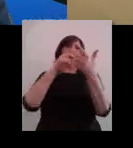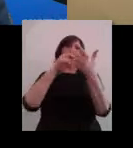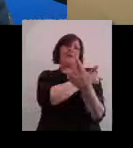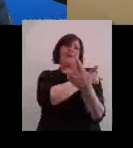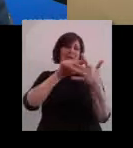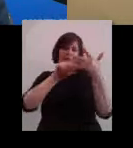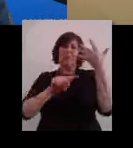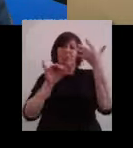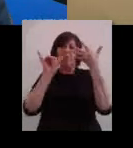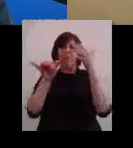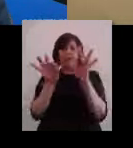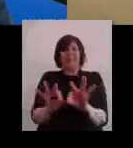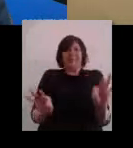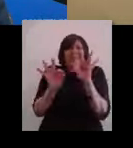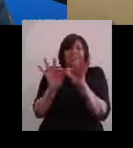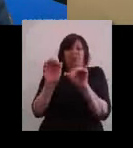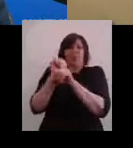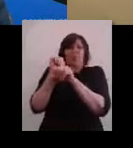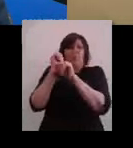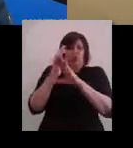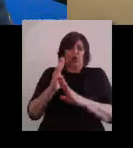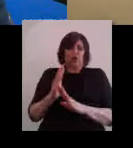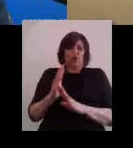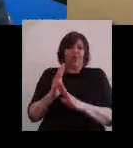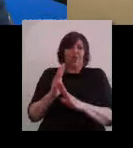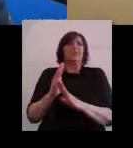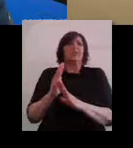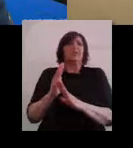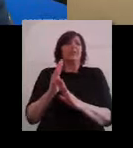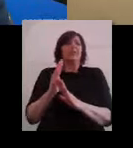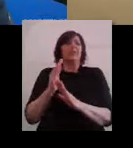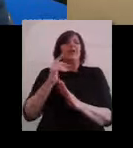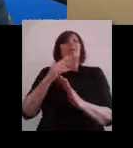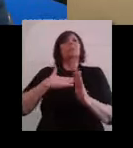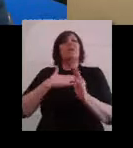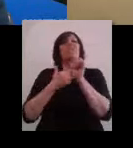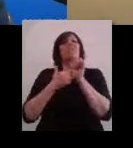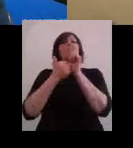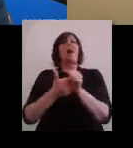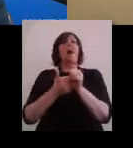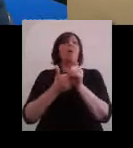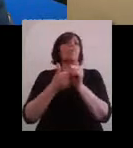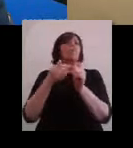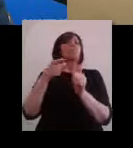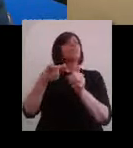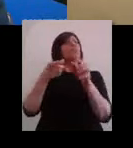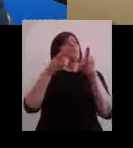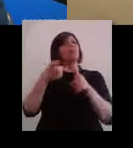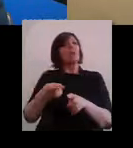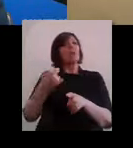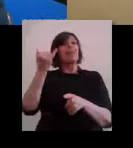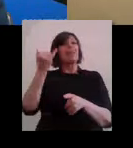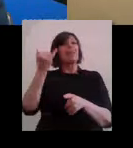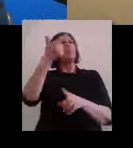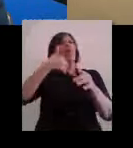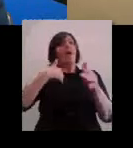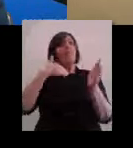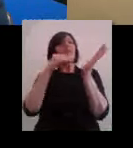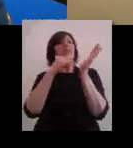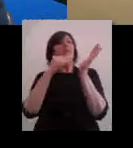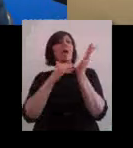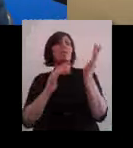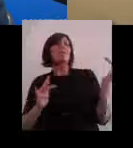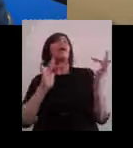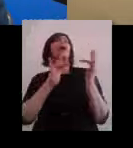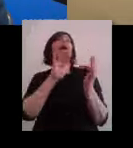those recommendations on the screen. If you have a healthcare provider, you can go through your healthcare provider, but if you don't, you can contact the Erie County Department of